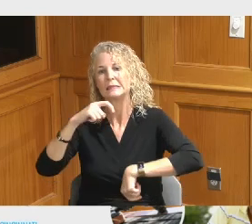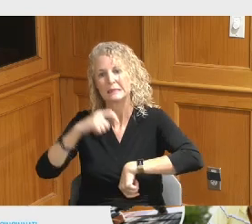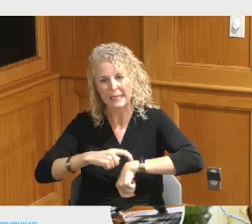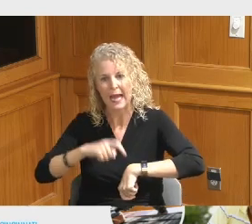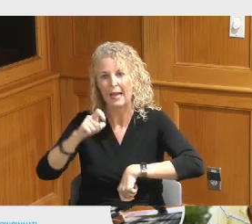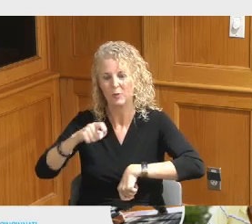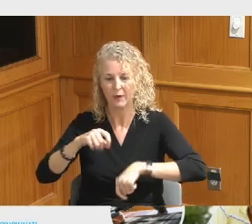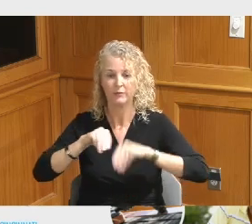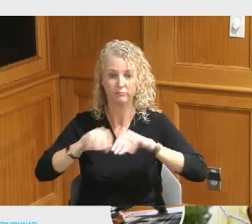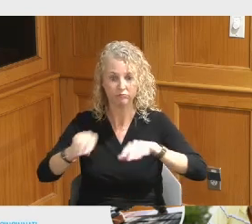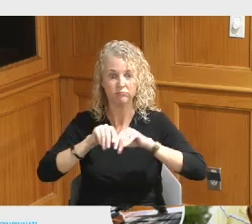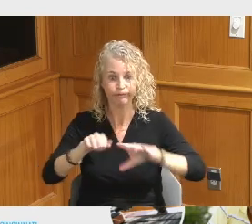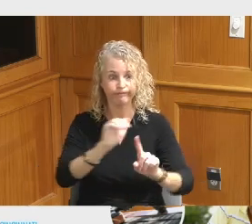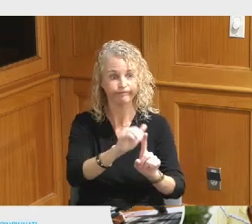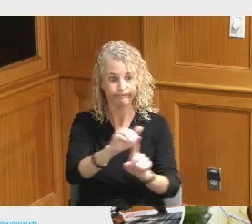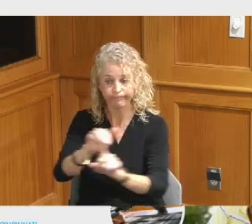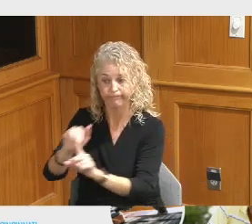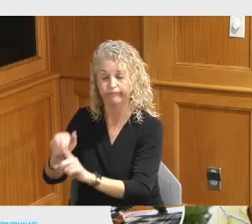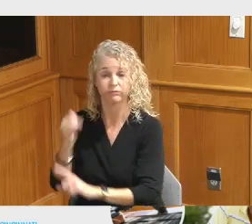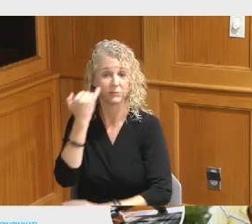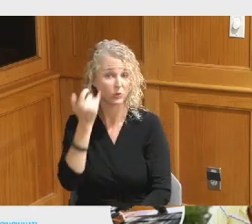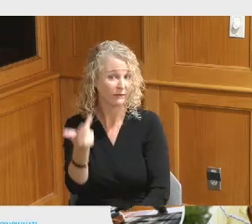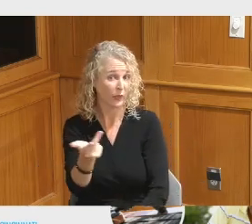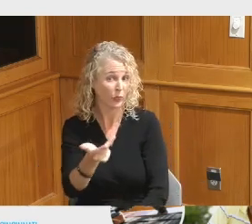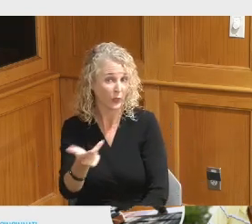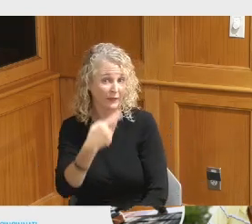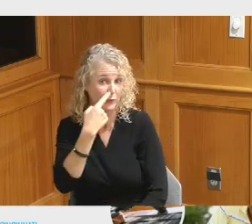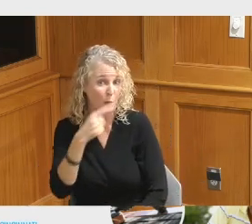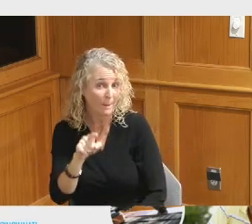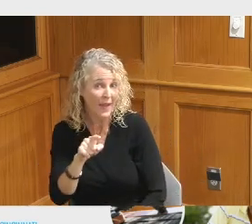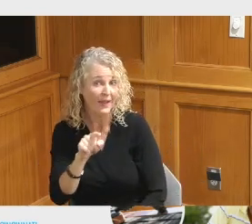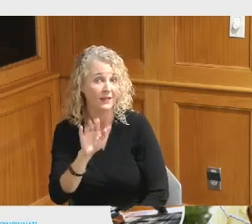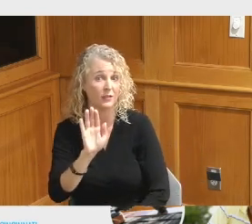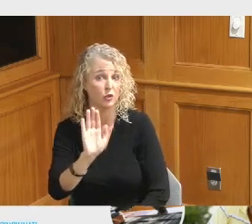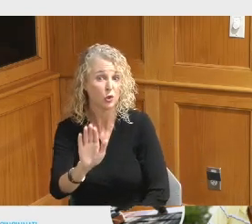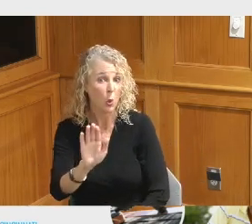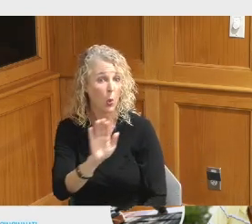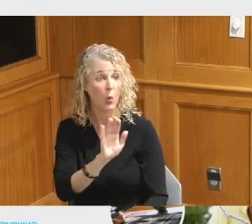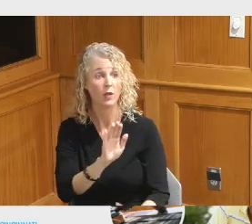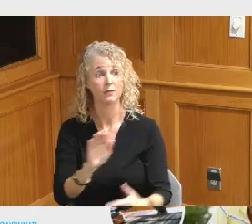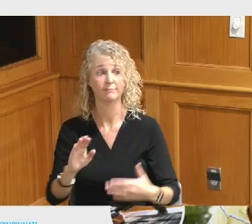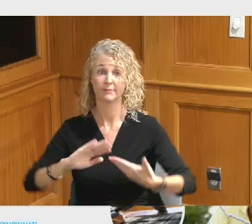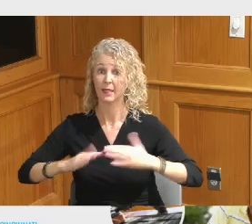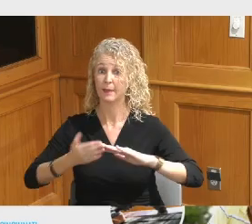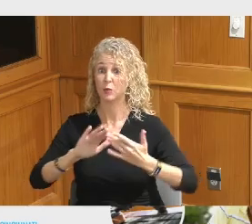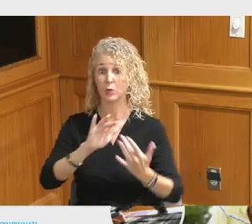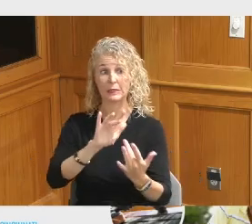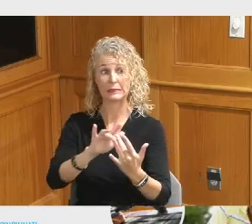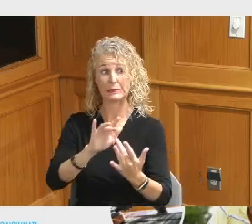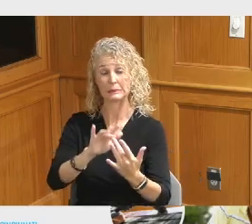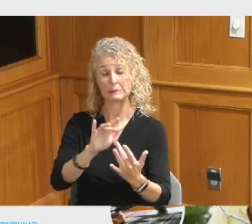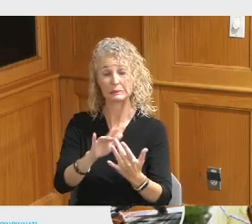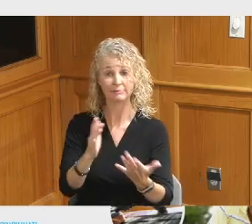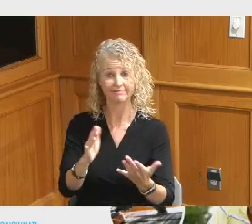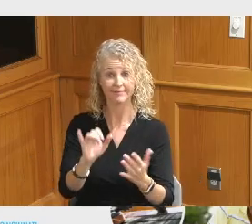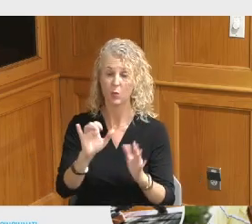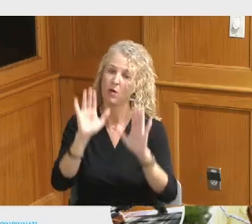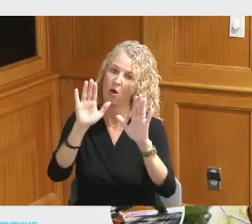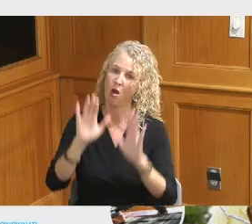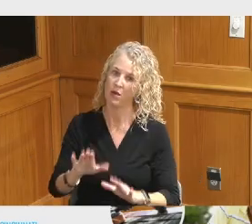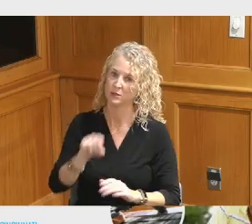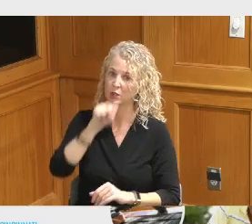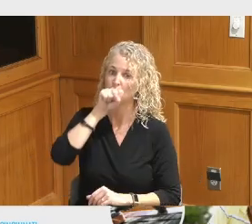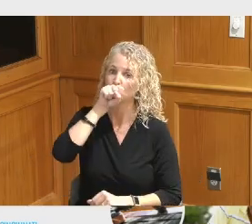if the commissioners would like to include this in any of your outreach to community members, we'd